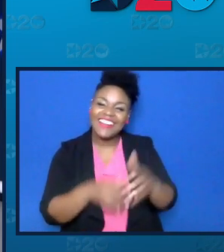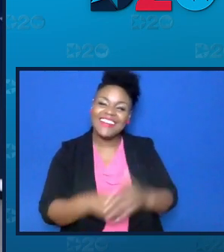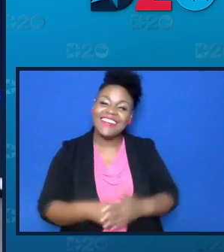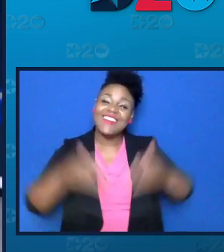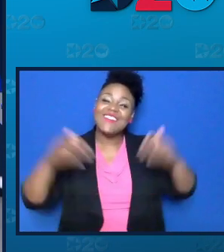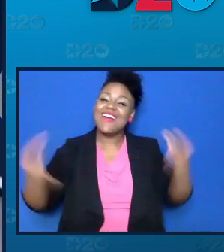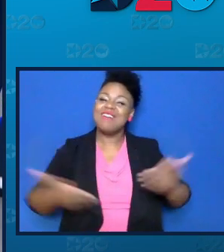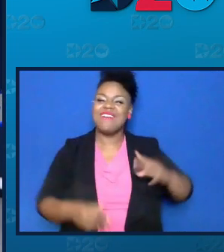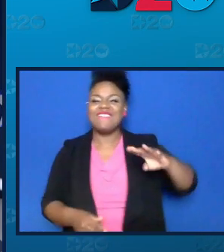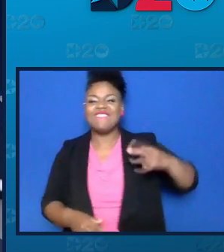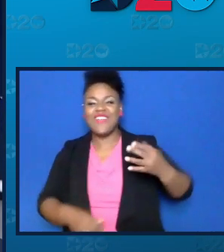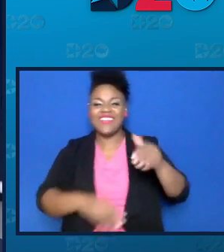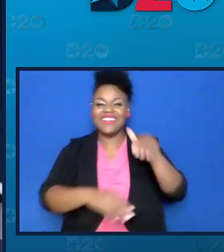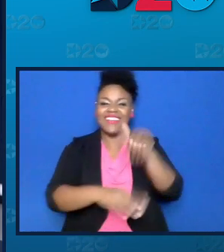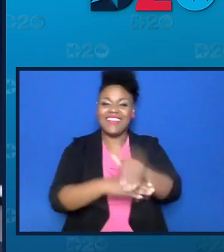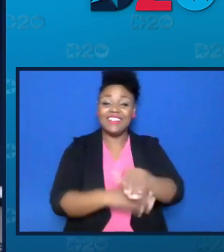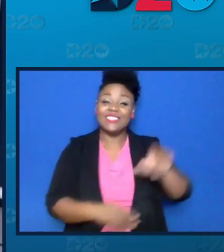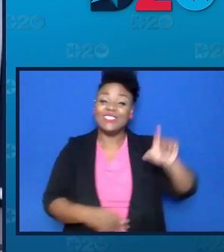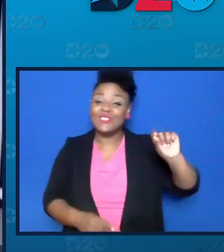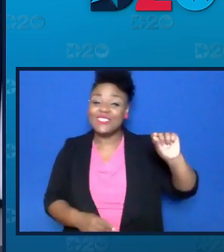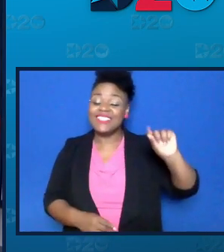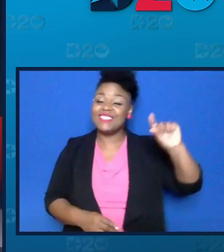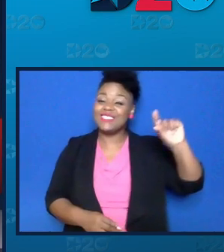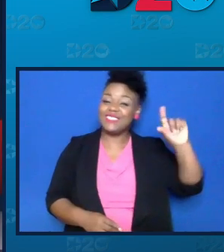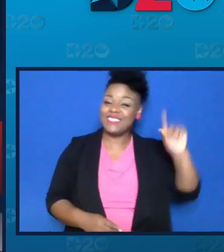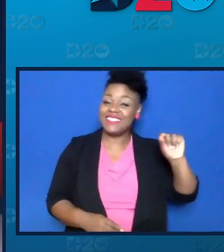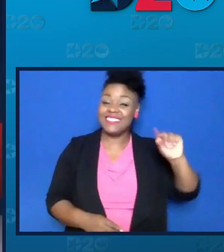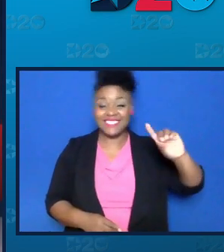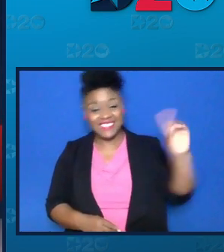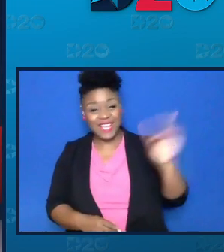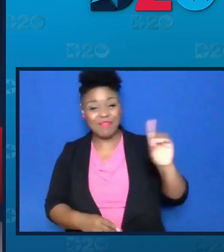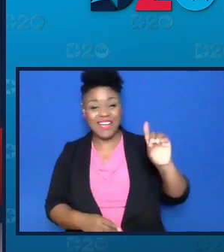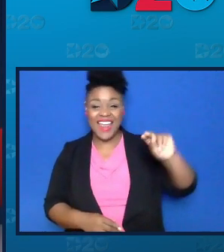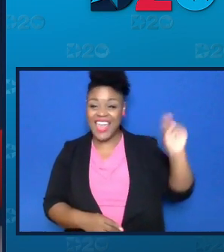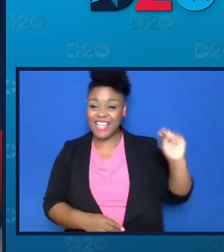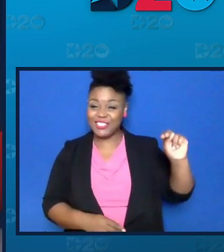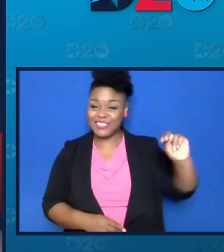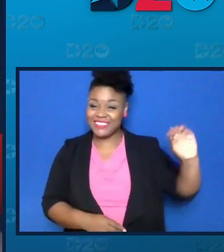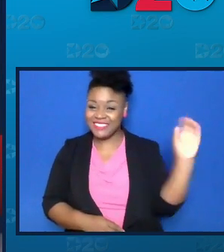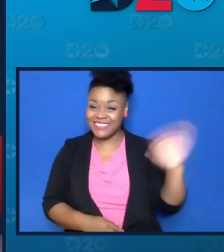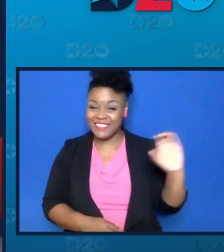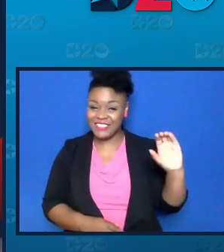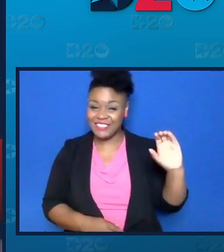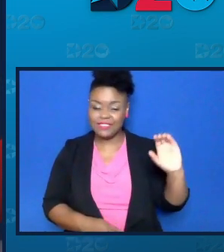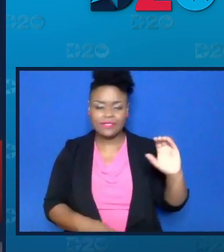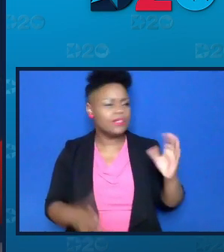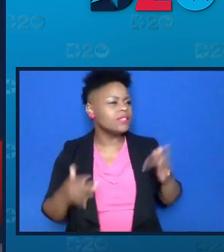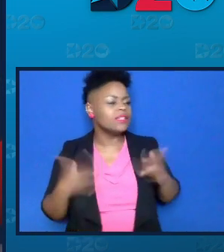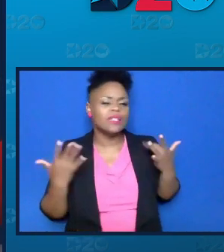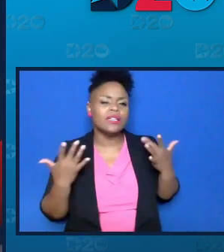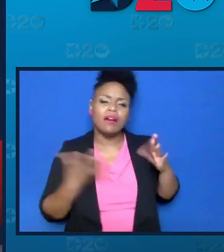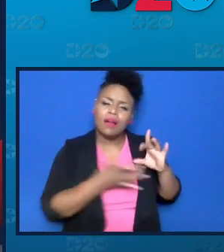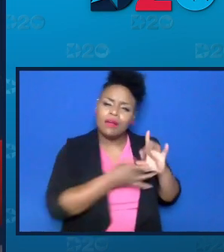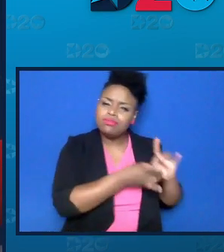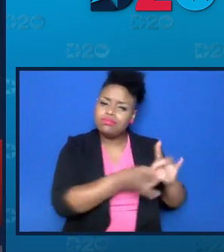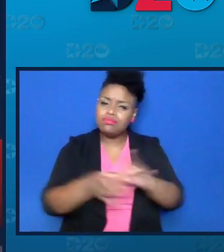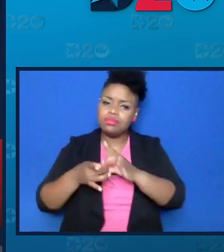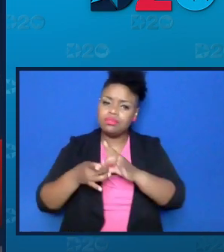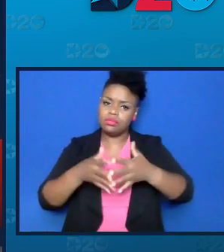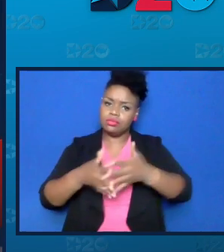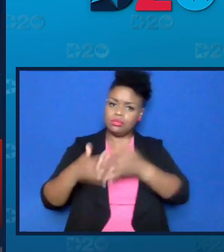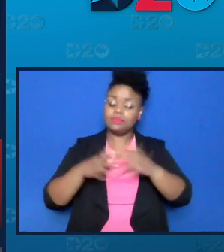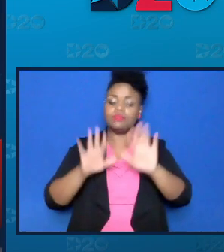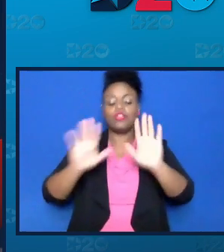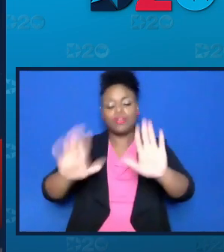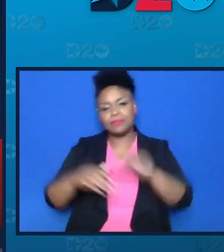the 2020 Democratic National Convention, Uniting America. Okay, these last few nights have been